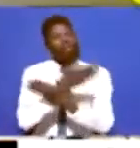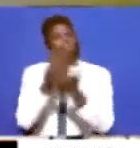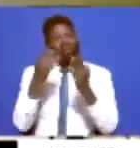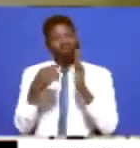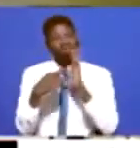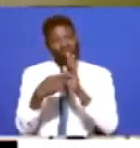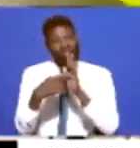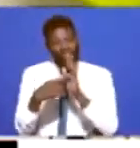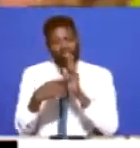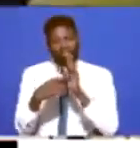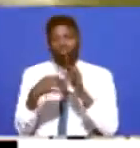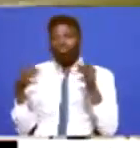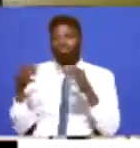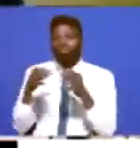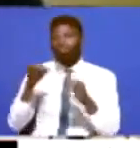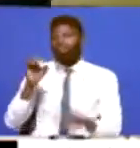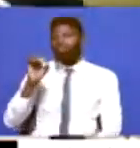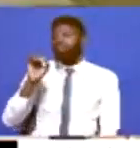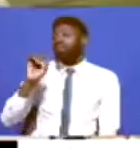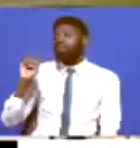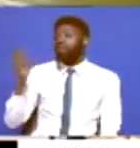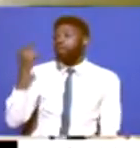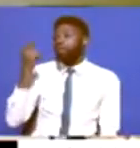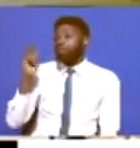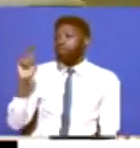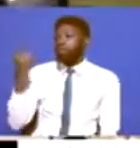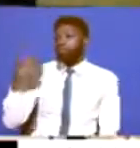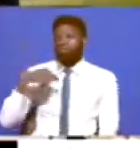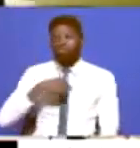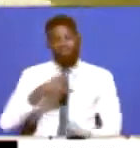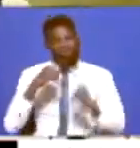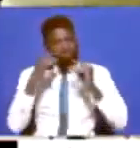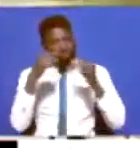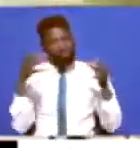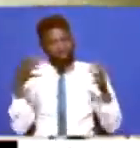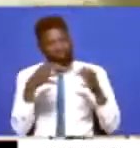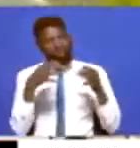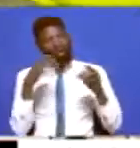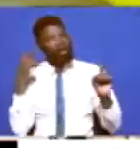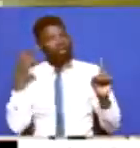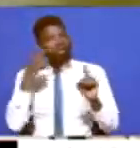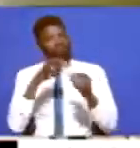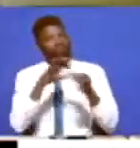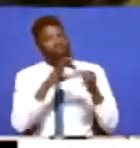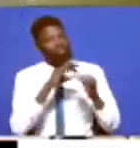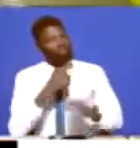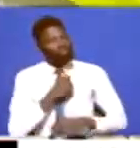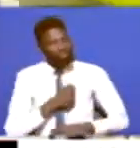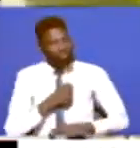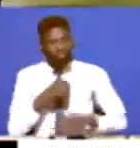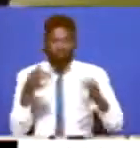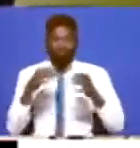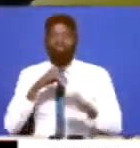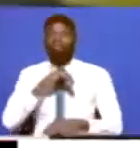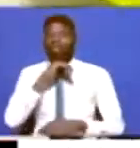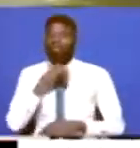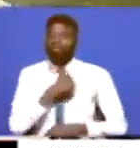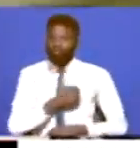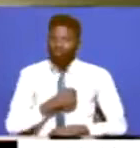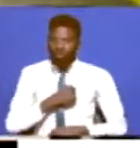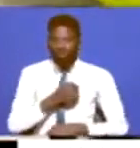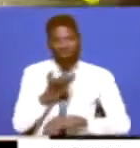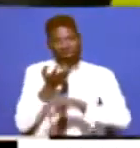tungependa kuomba watu wa Azimio msamaha na watu wa Baba msamaha kwa ile mawe walipata